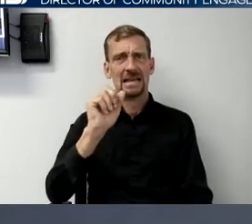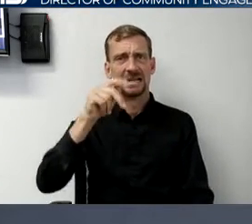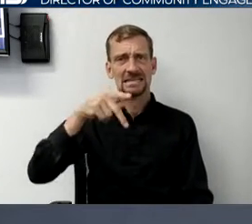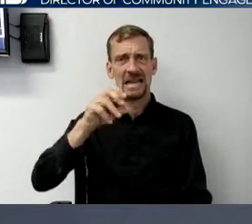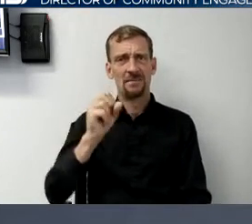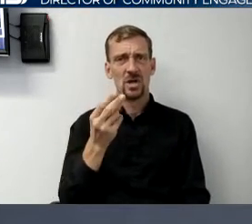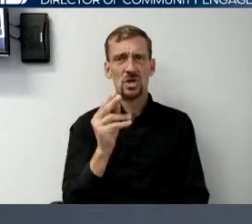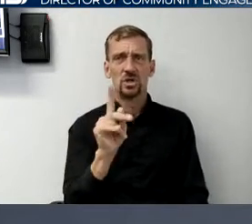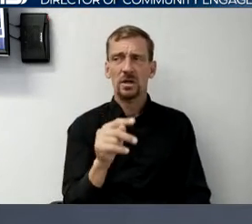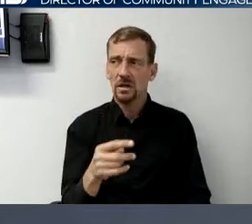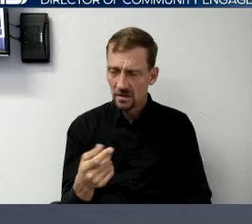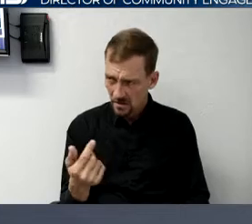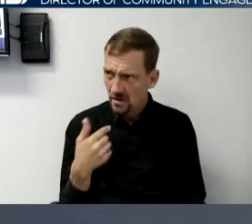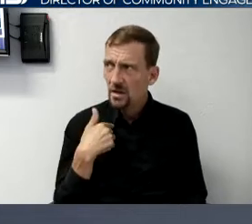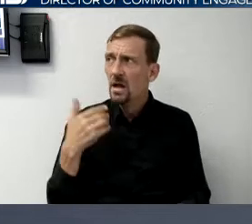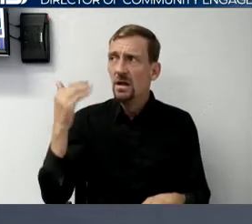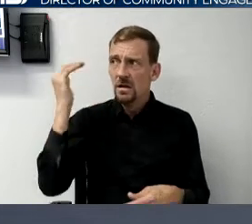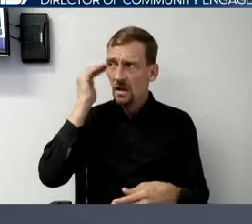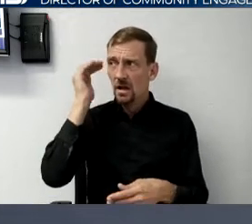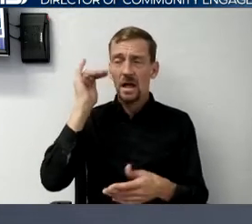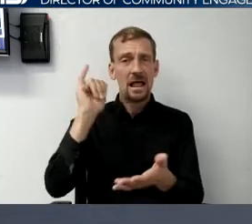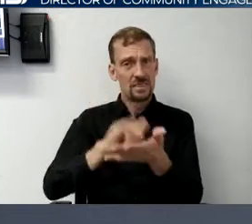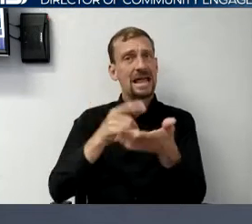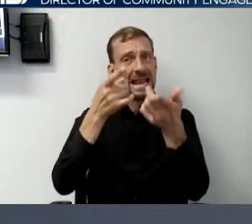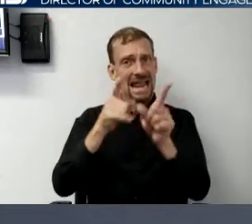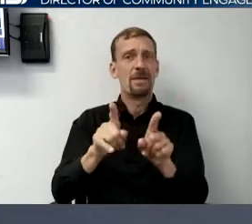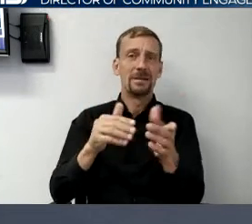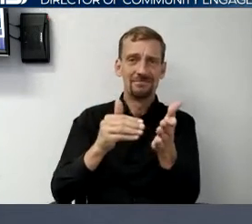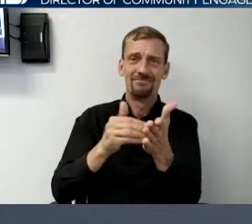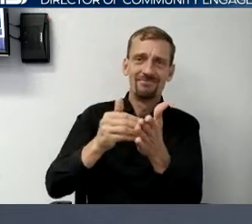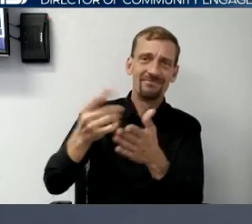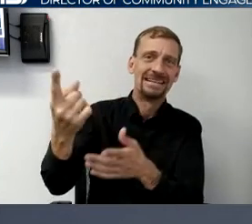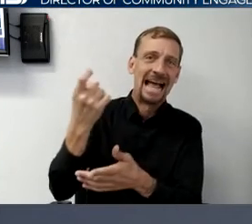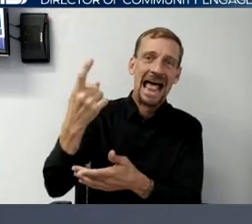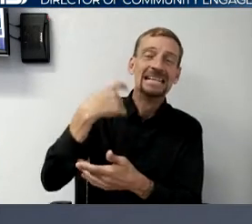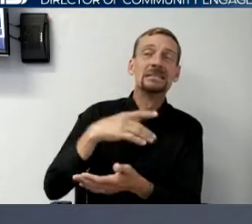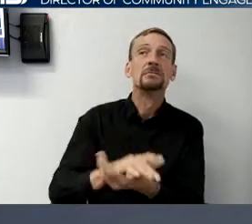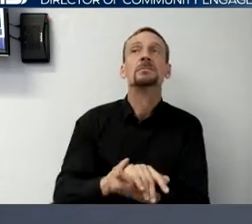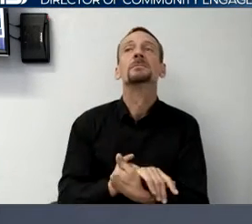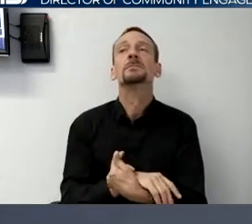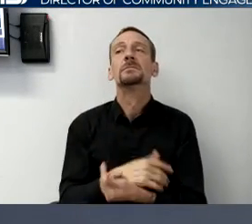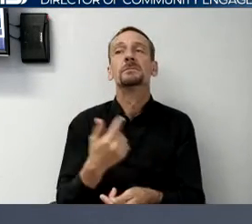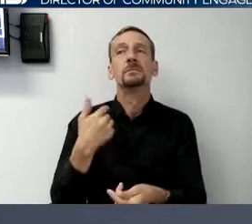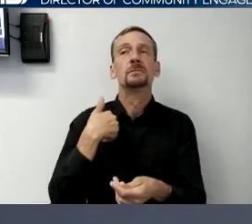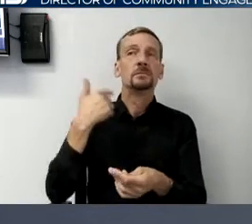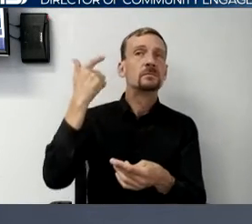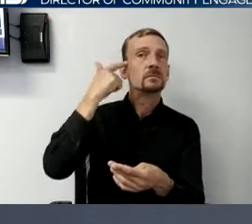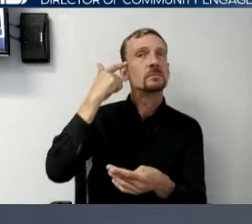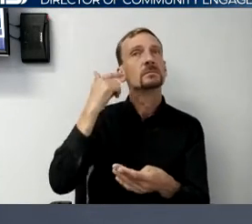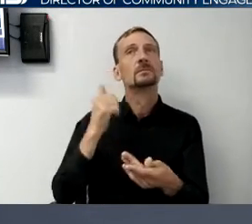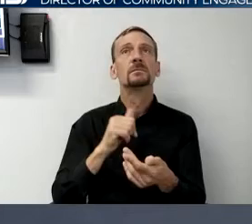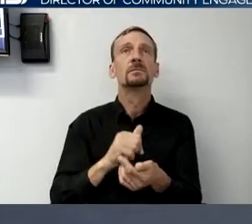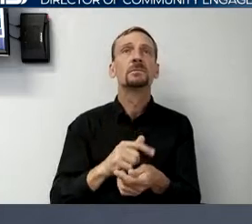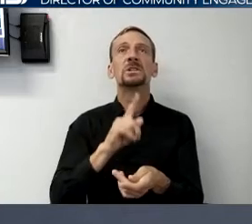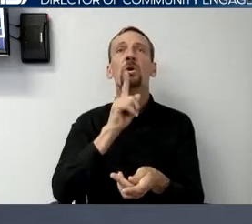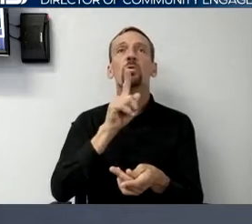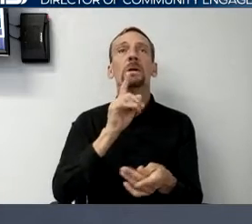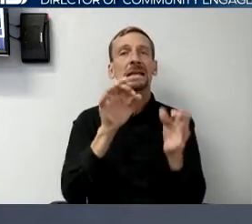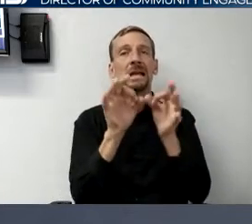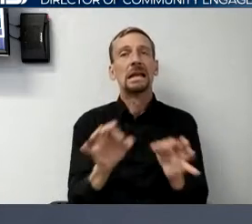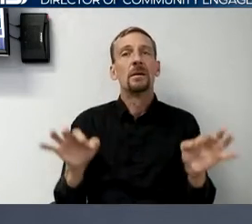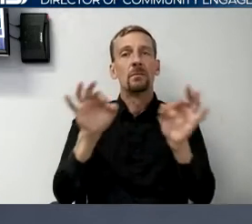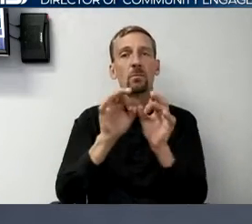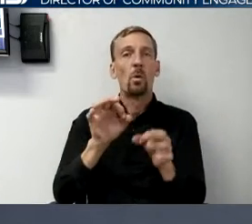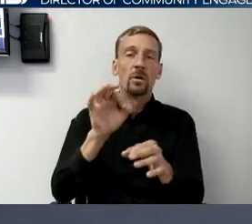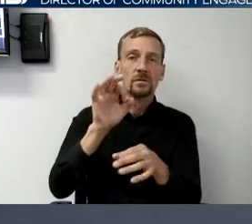Yeah, I get asked that occasionally. I mean, I think it was really relevant in the early stages